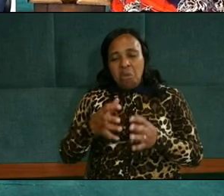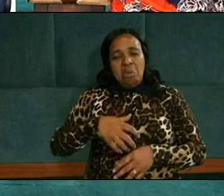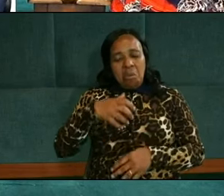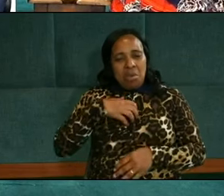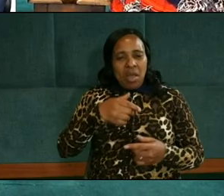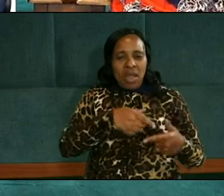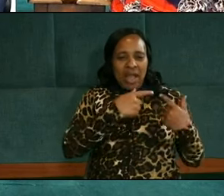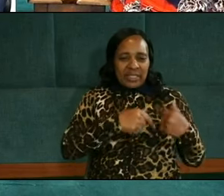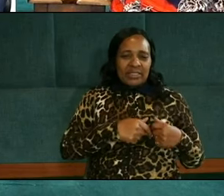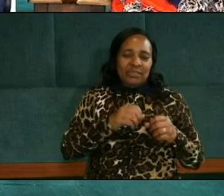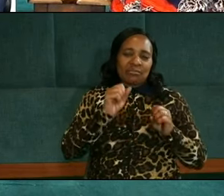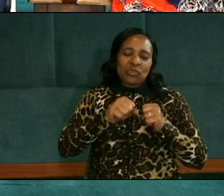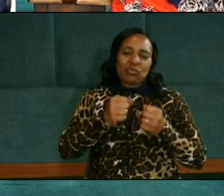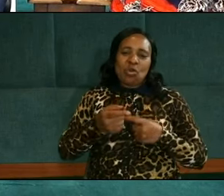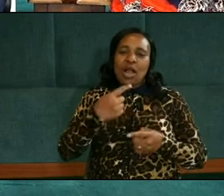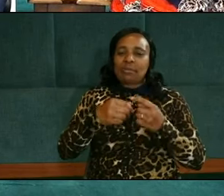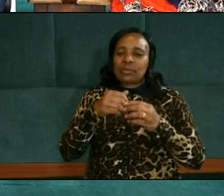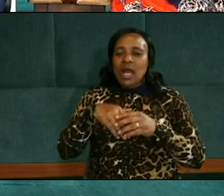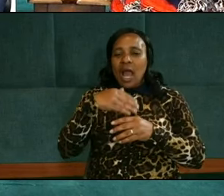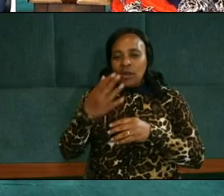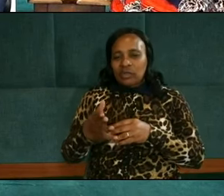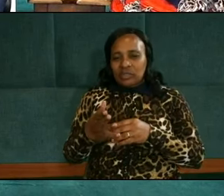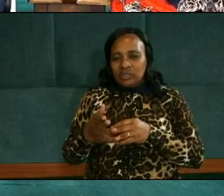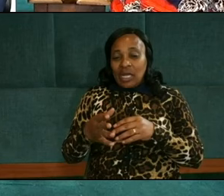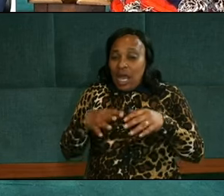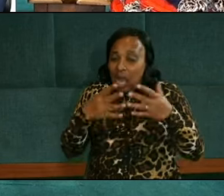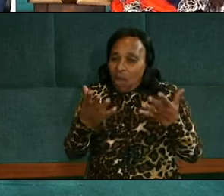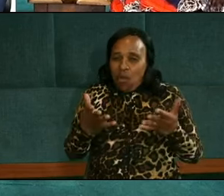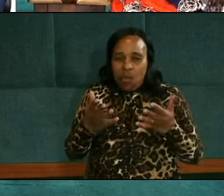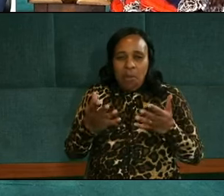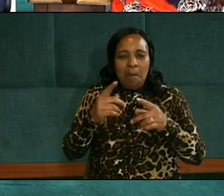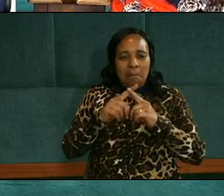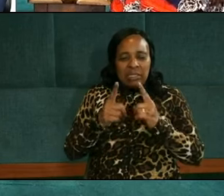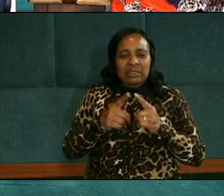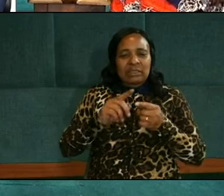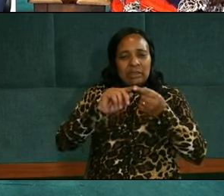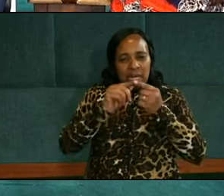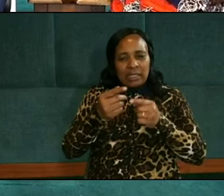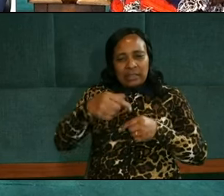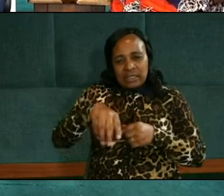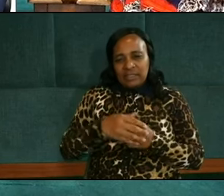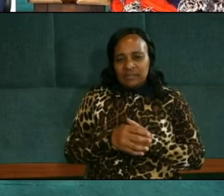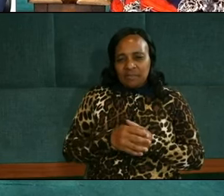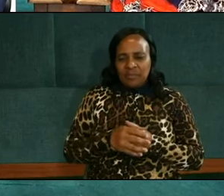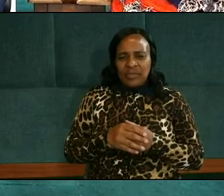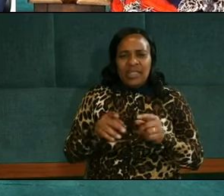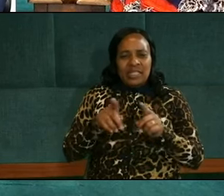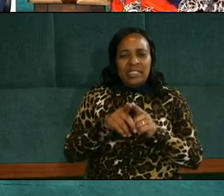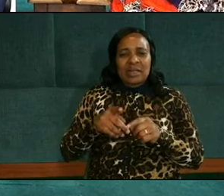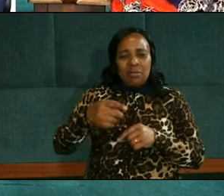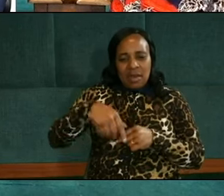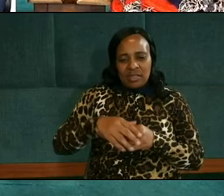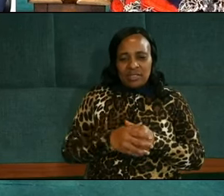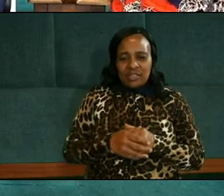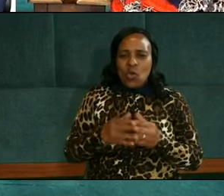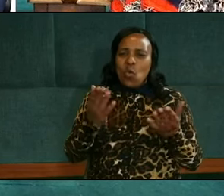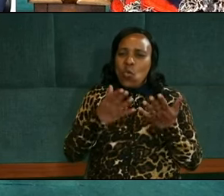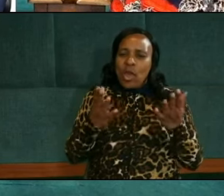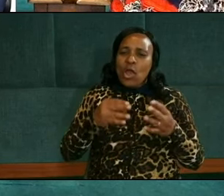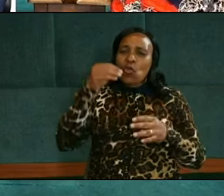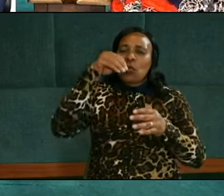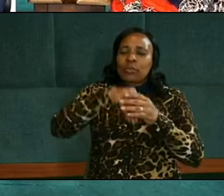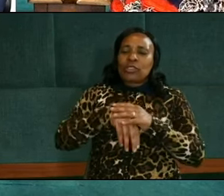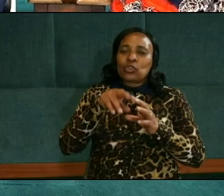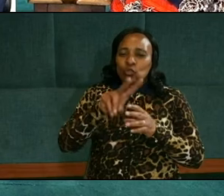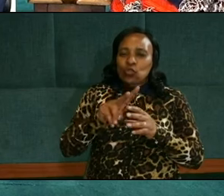always comes out in the end. I don't know how, but it just does. Even to use that very same analogy of where you put